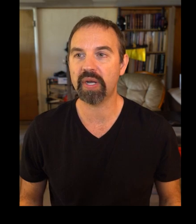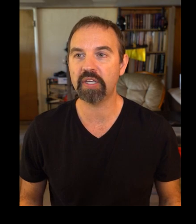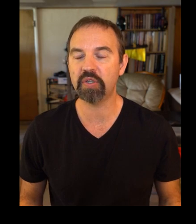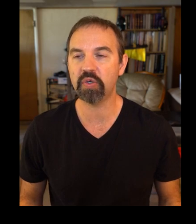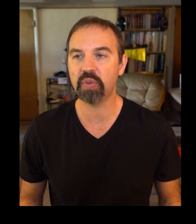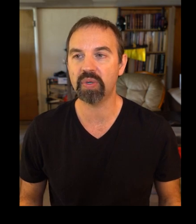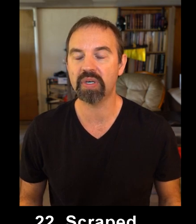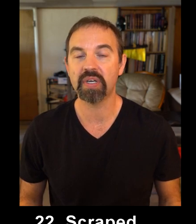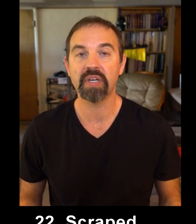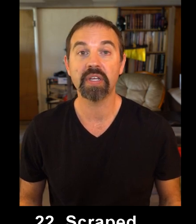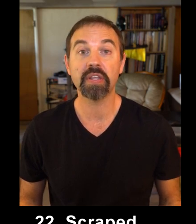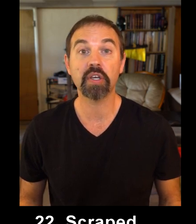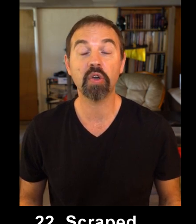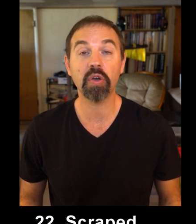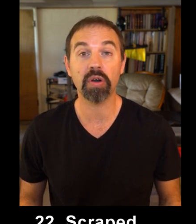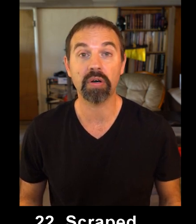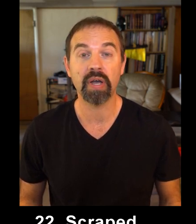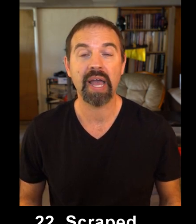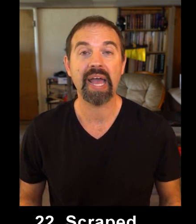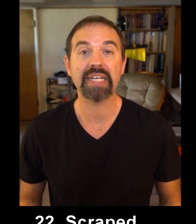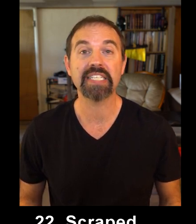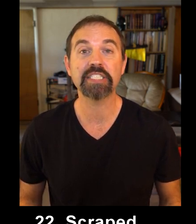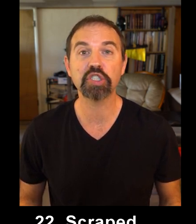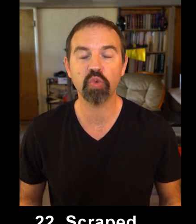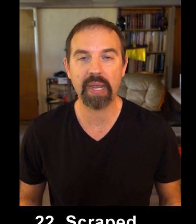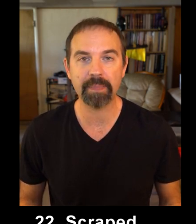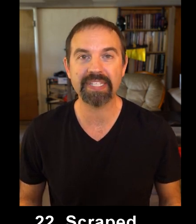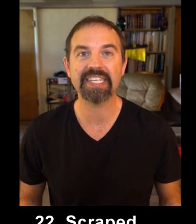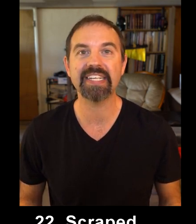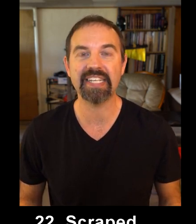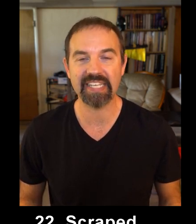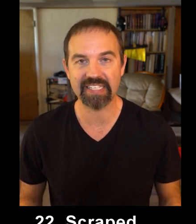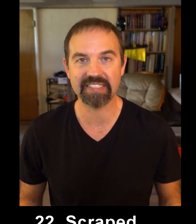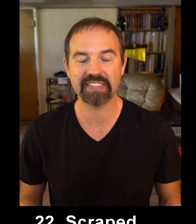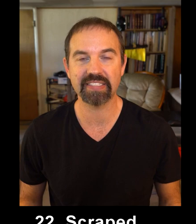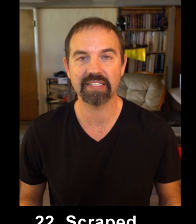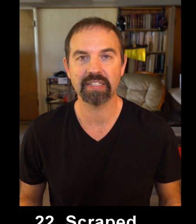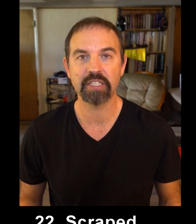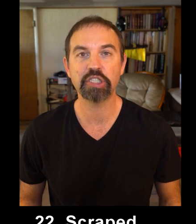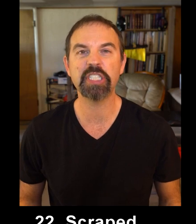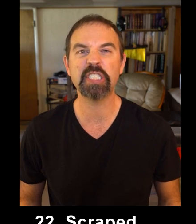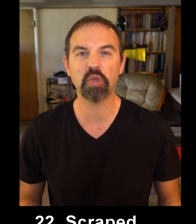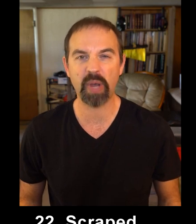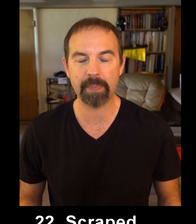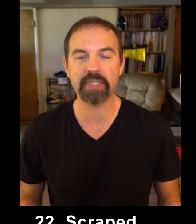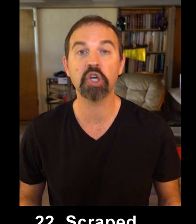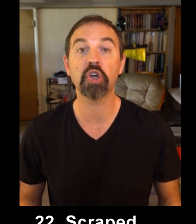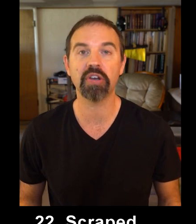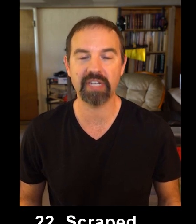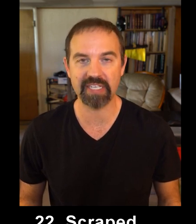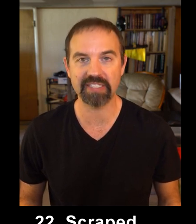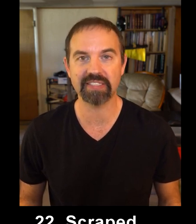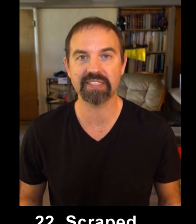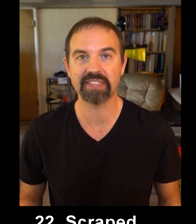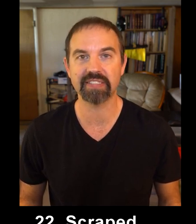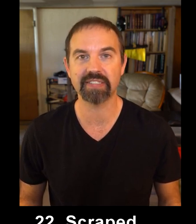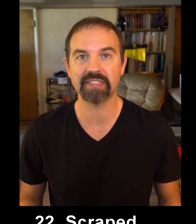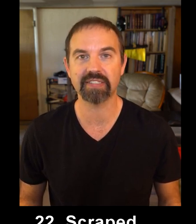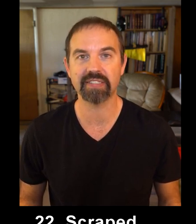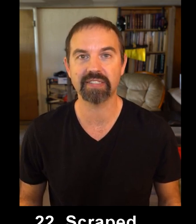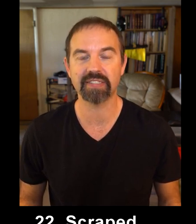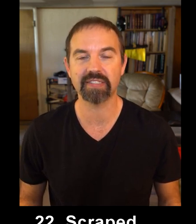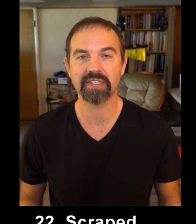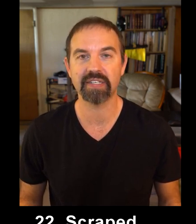Number 22, the girl has scraped knees. She scraped her knees.